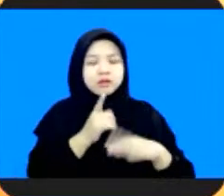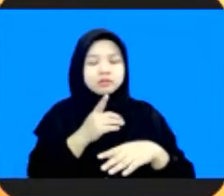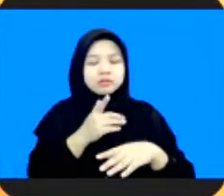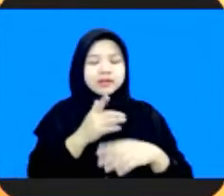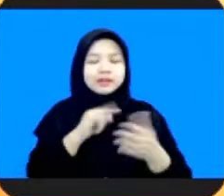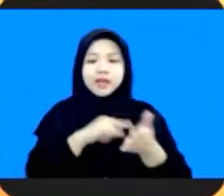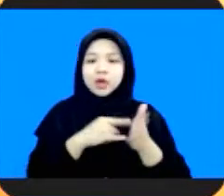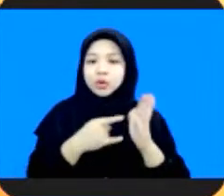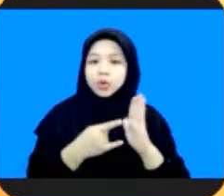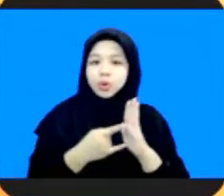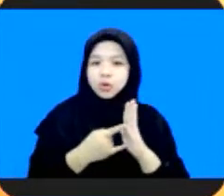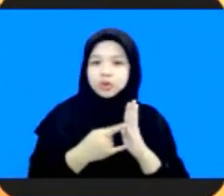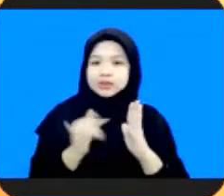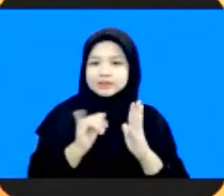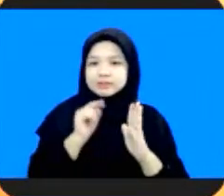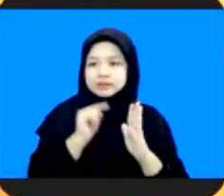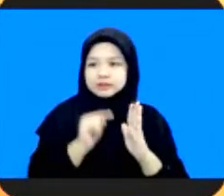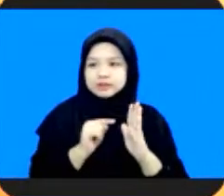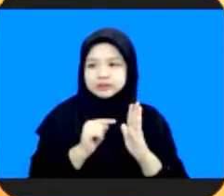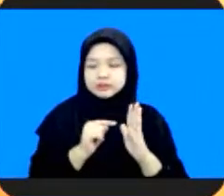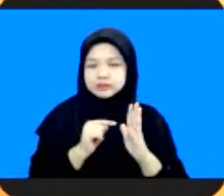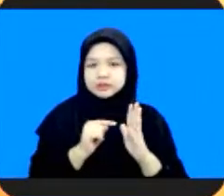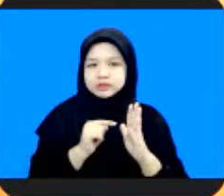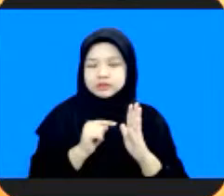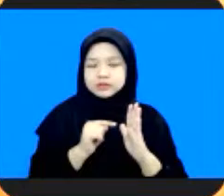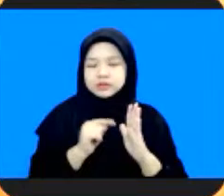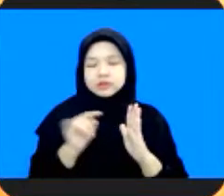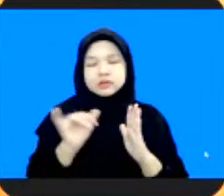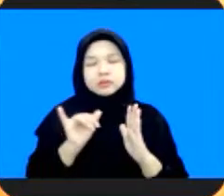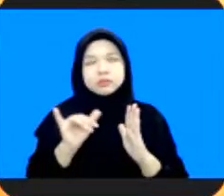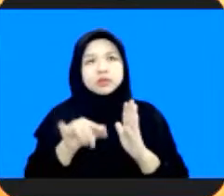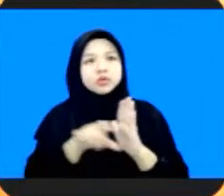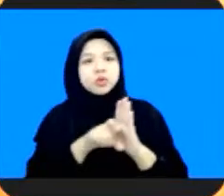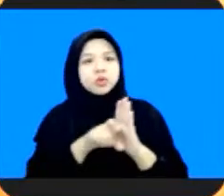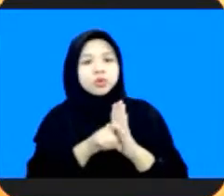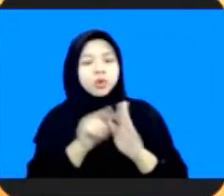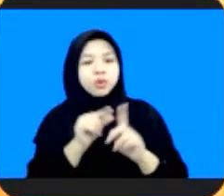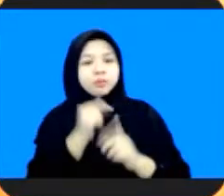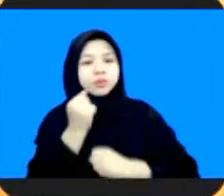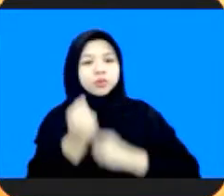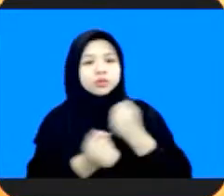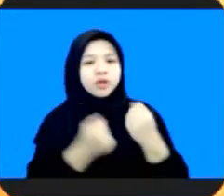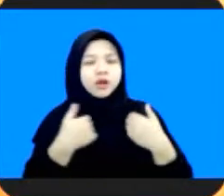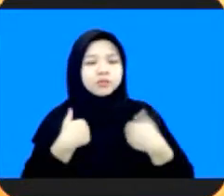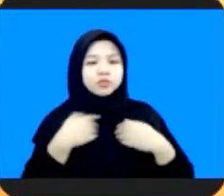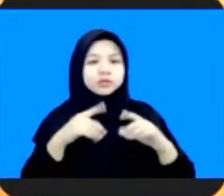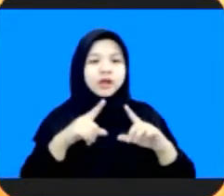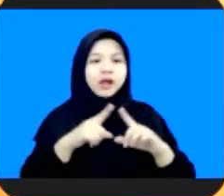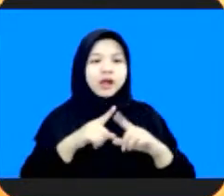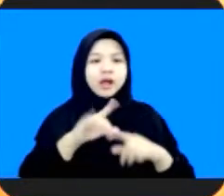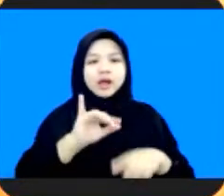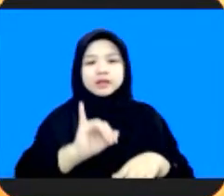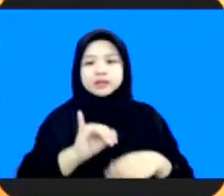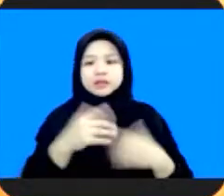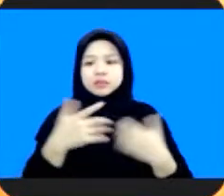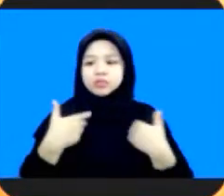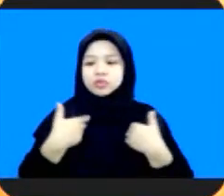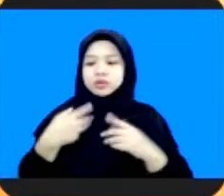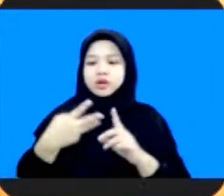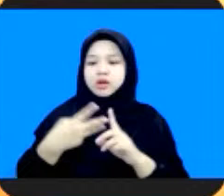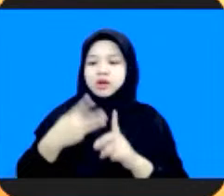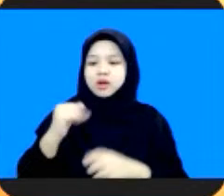out, either through artificial intelligence, either big data, to really detect the source